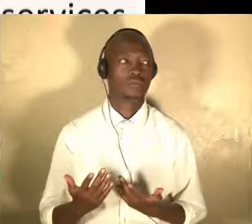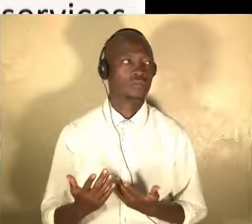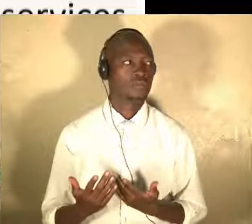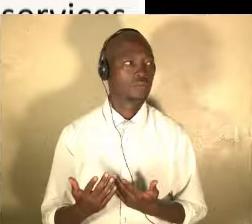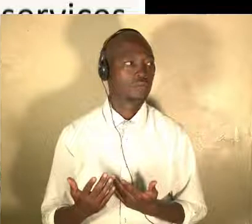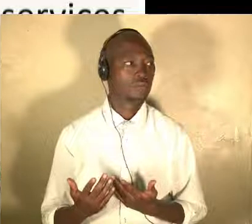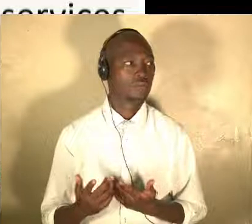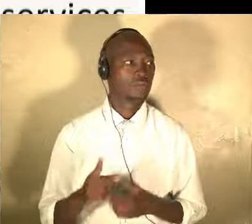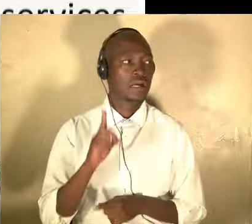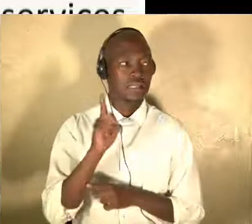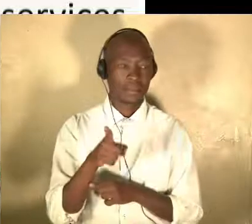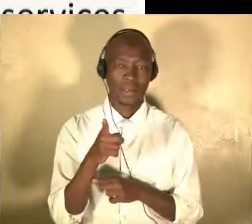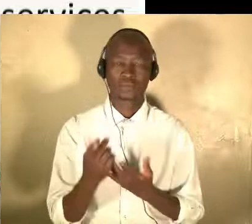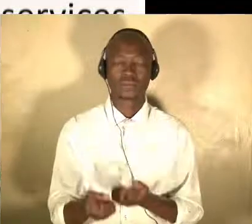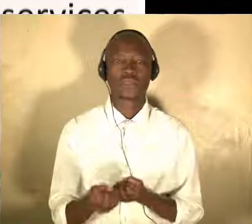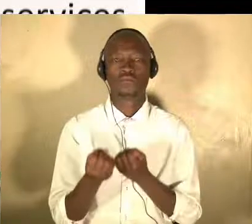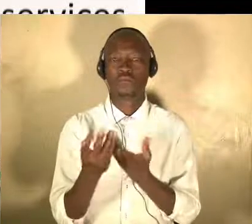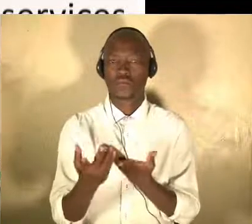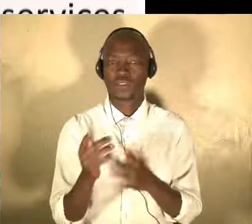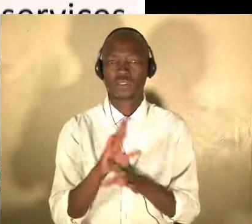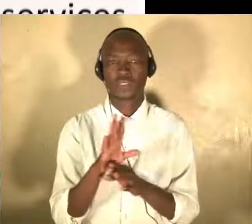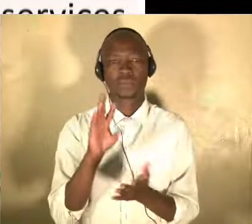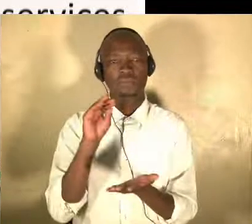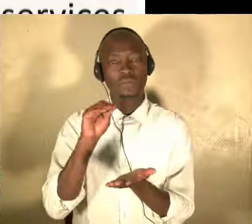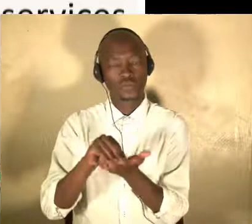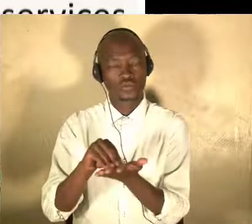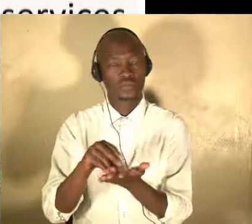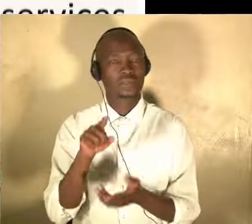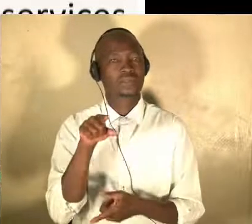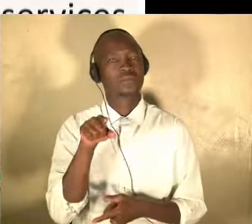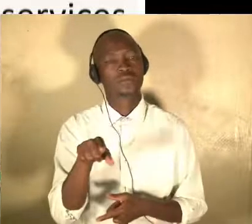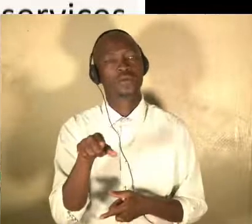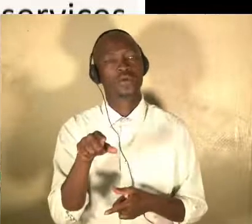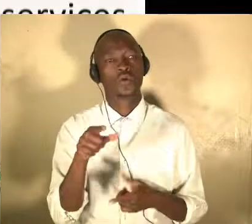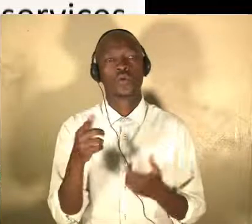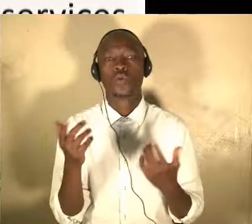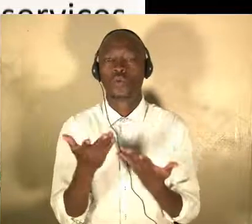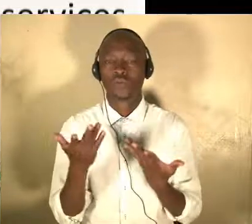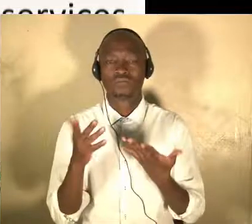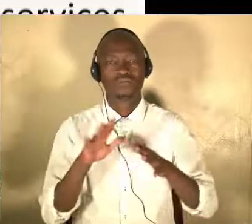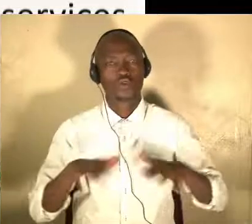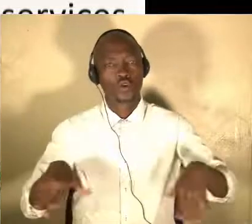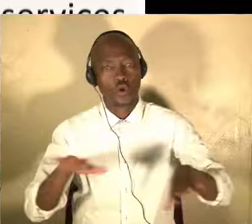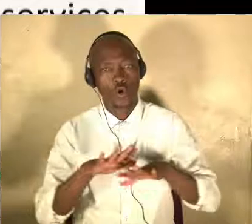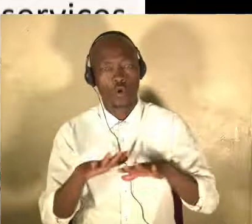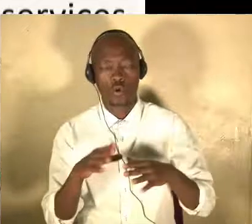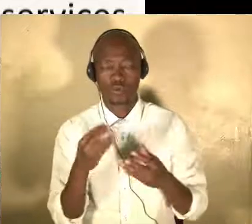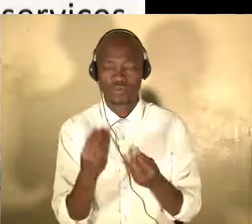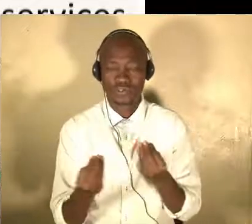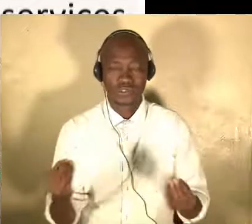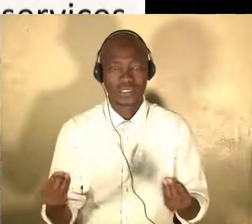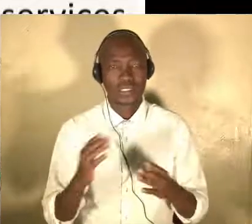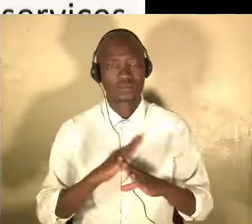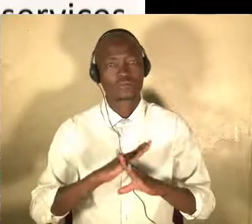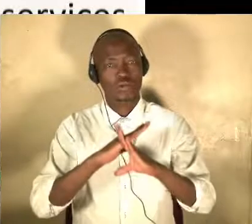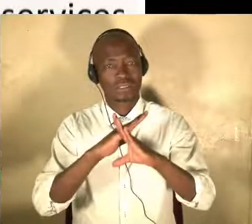there should be a provision that should be put in place where all the child protection